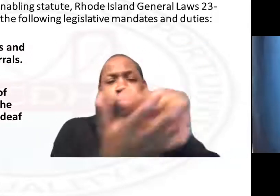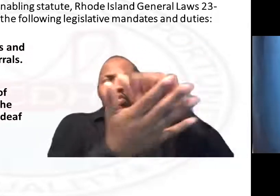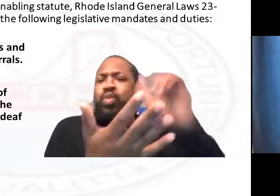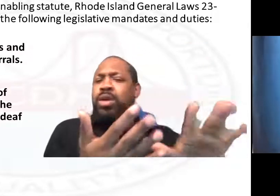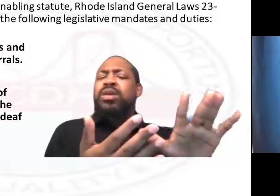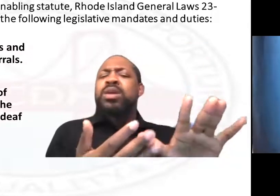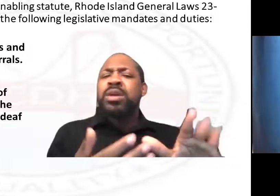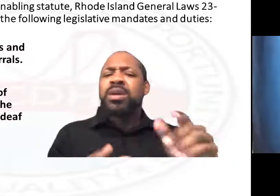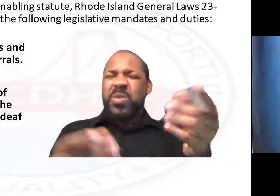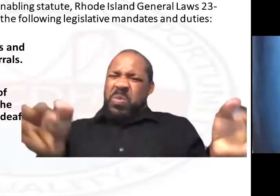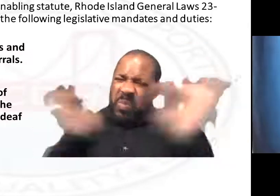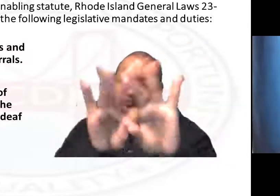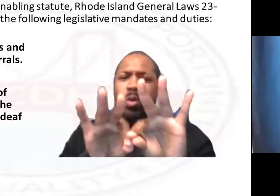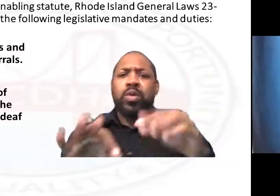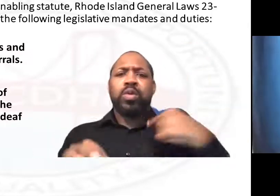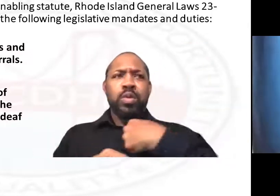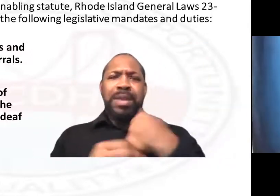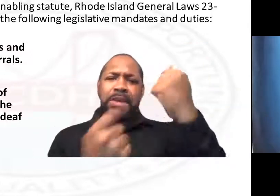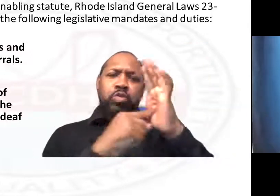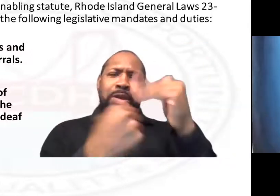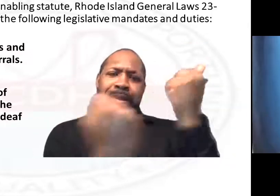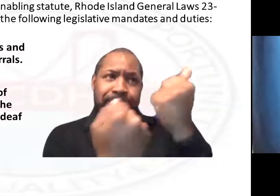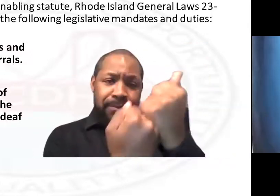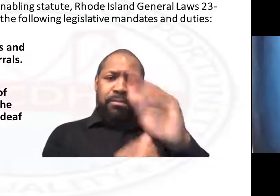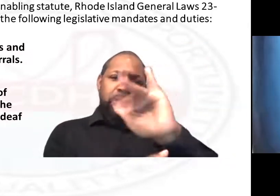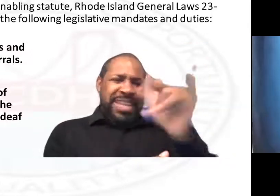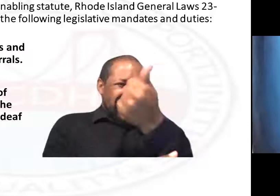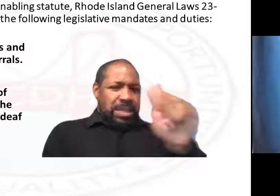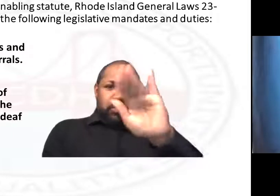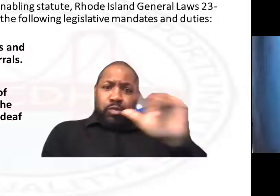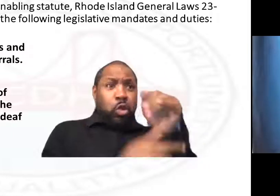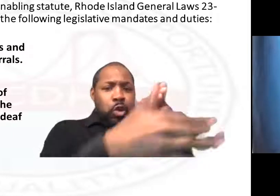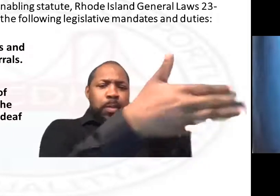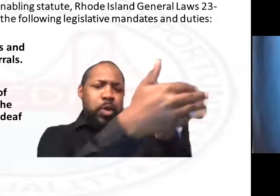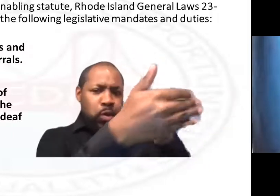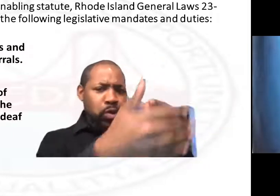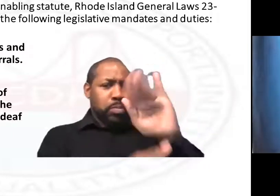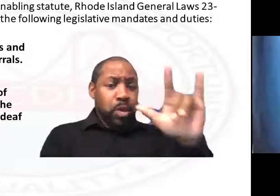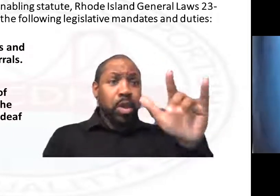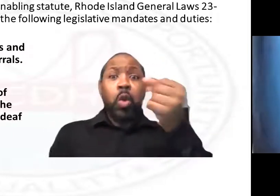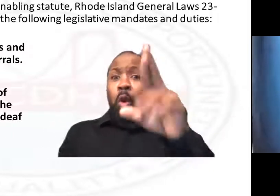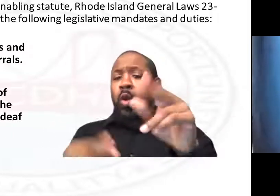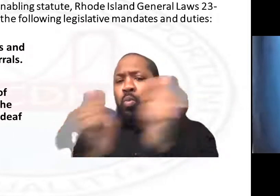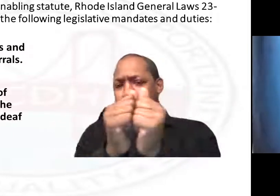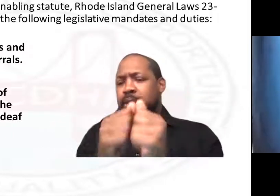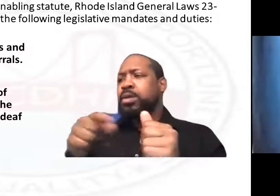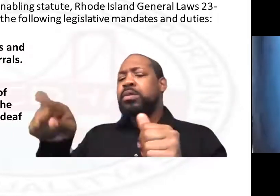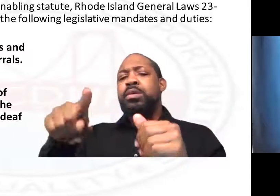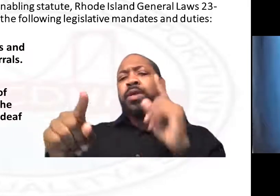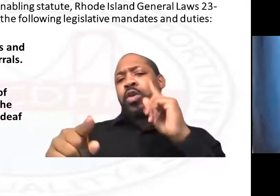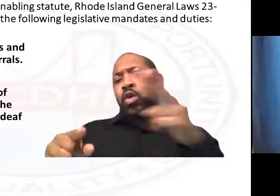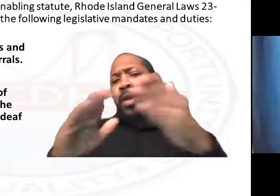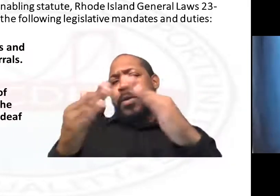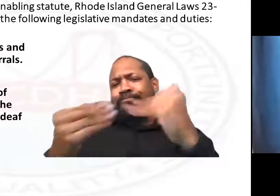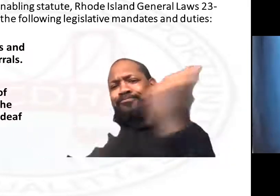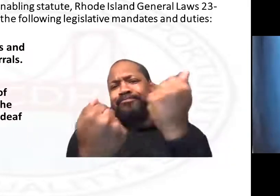making sure that the bill is removed or does not pass. So this is really talking about advocacy